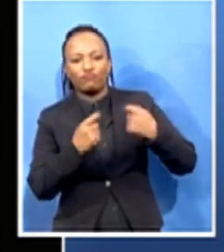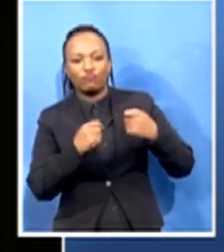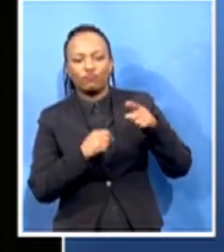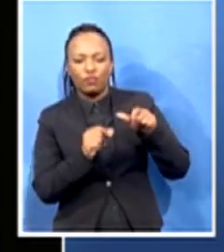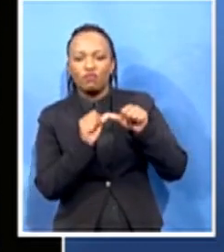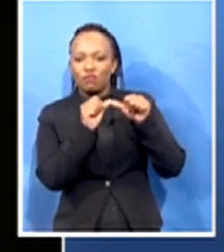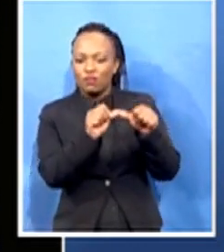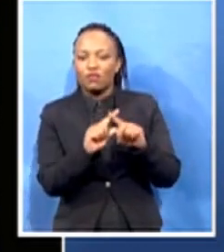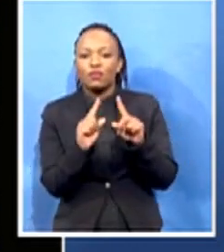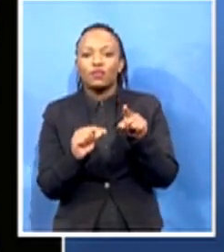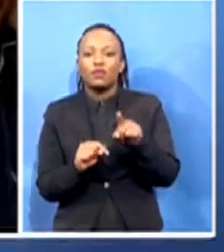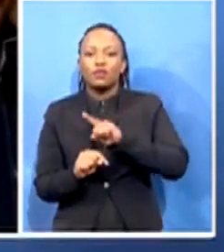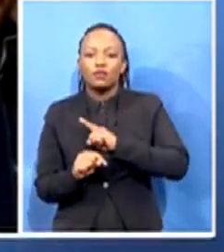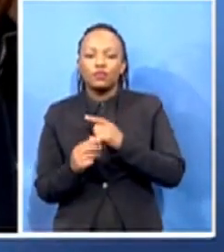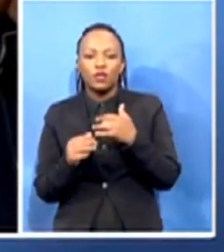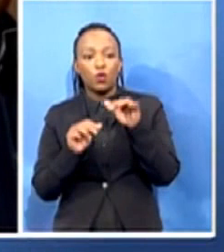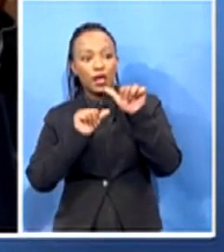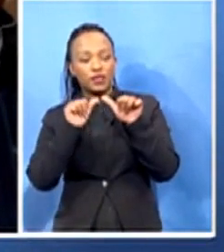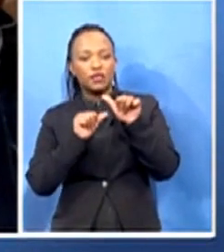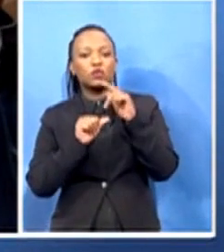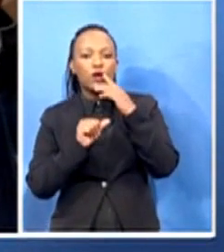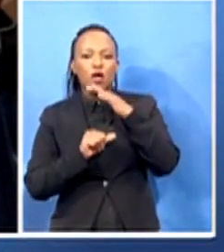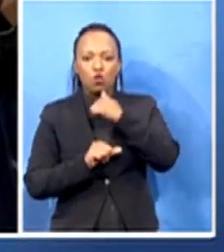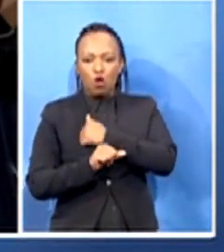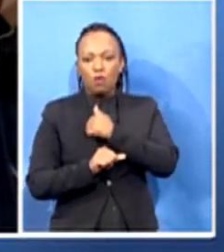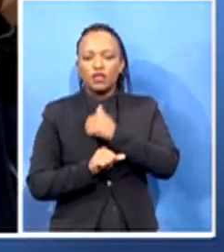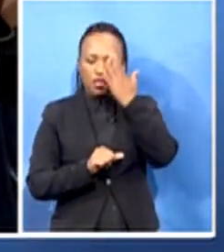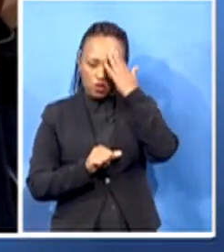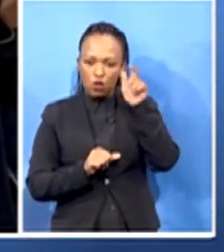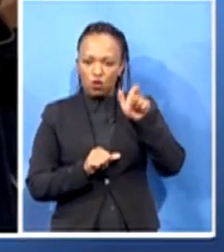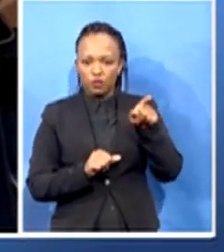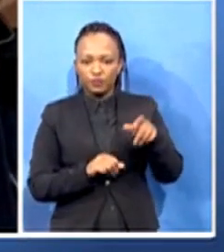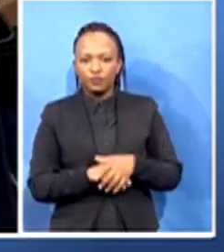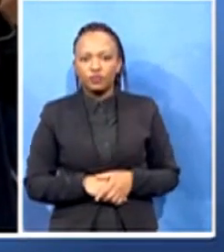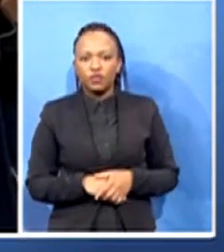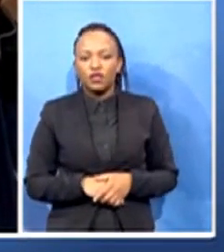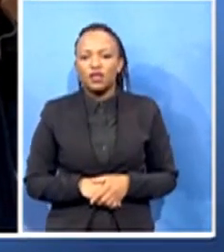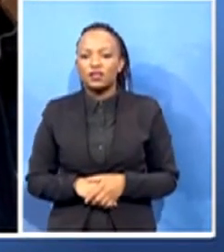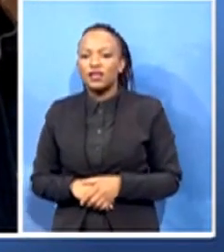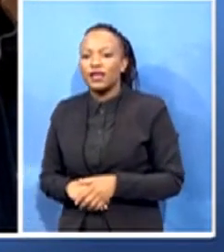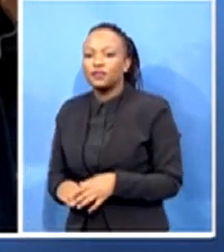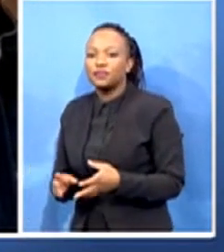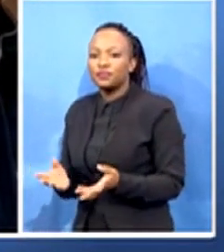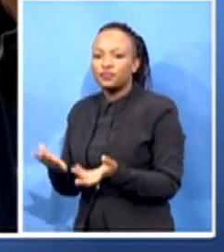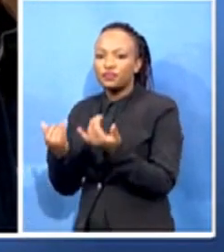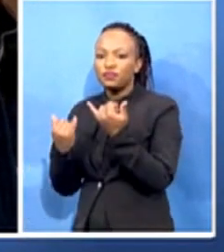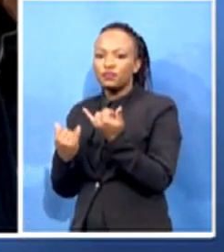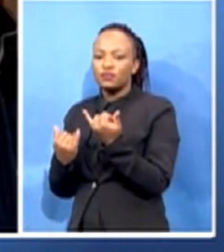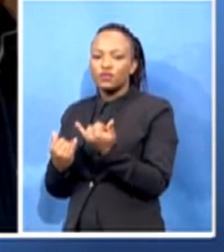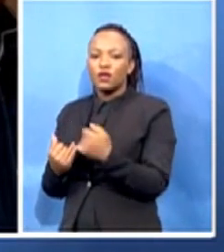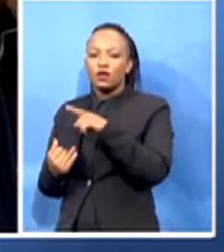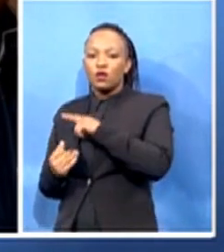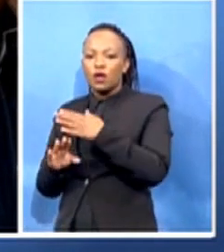they know the comrade. So, William, let me ask you lastly, and it's a general question. We're talking today about Exxaro and De